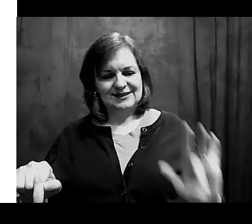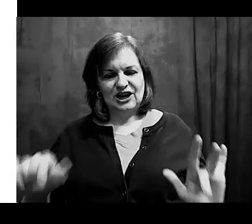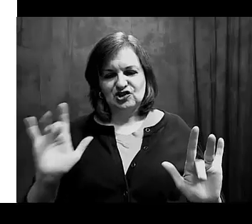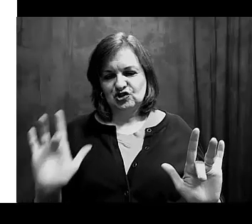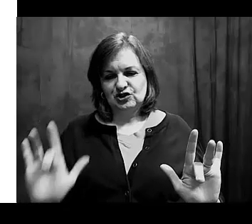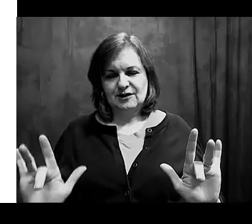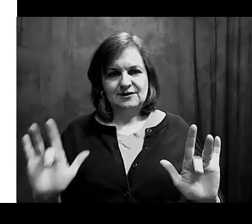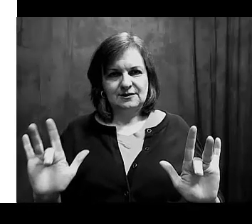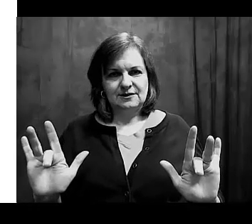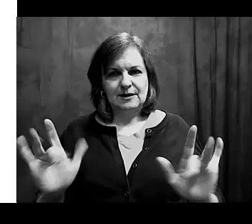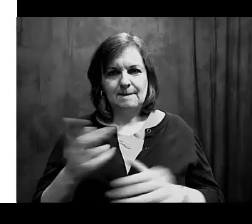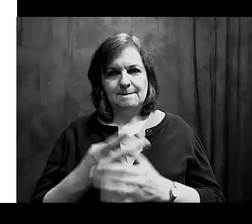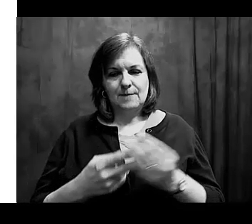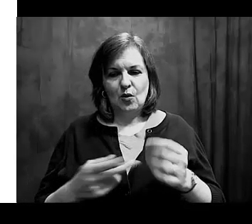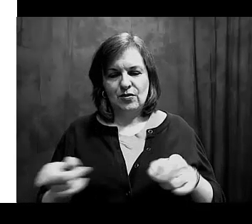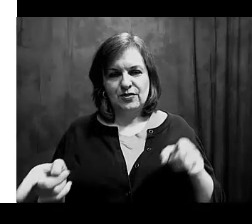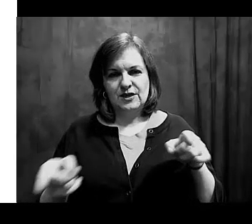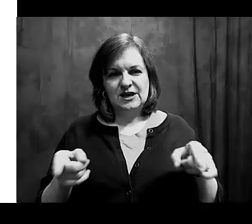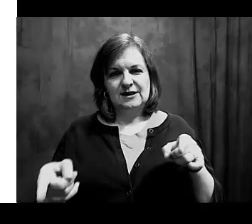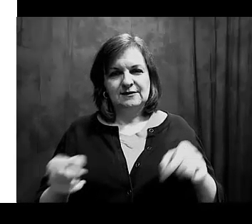If I touch right here,